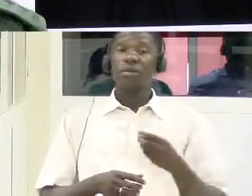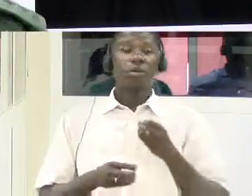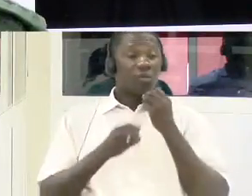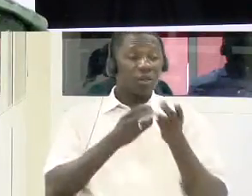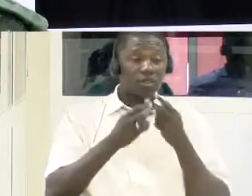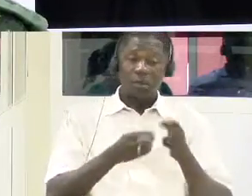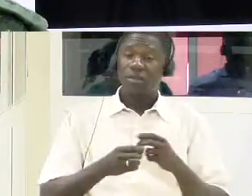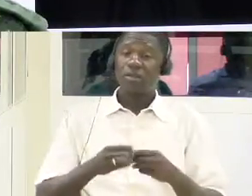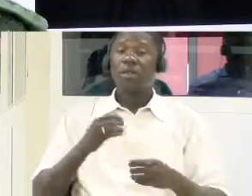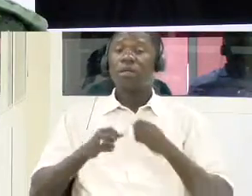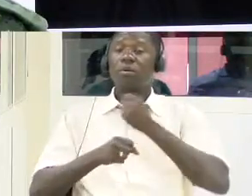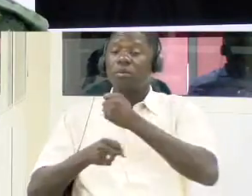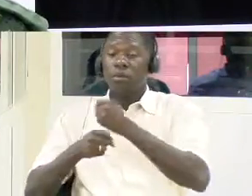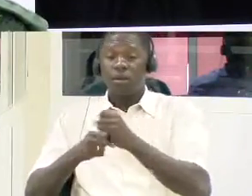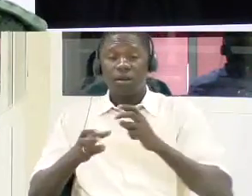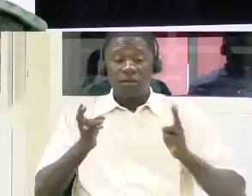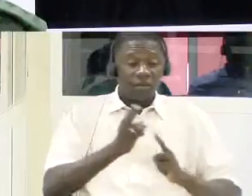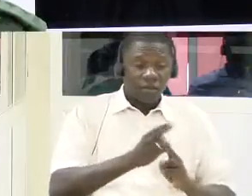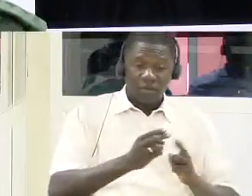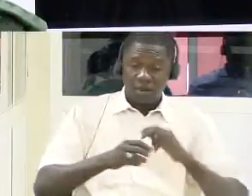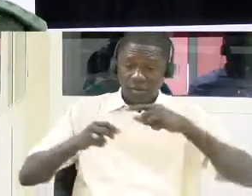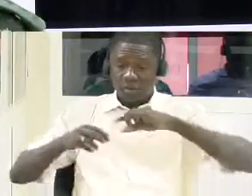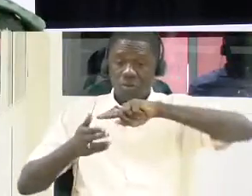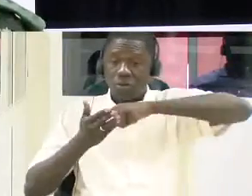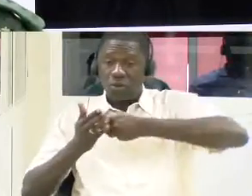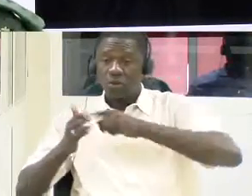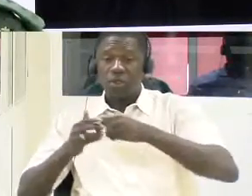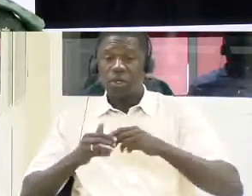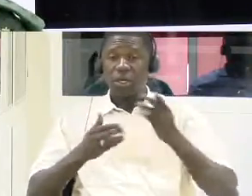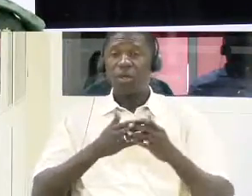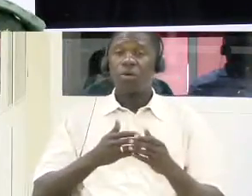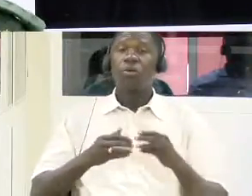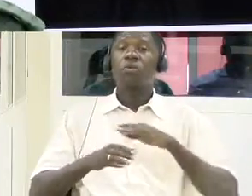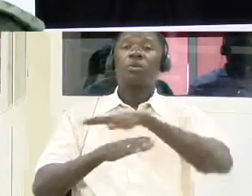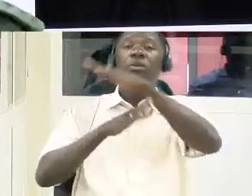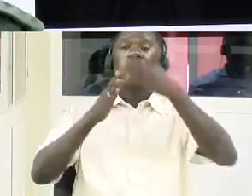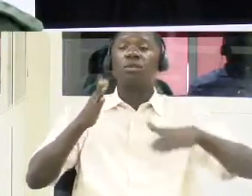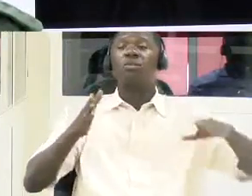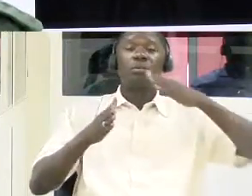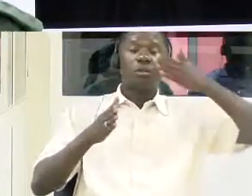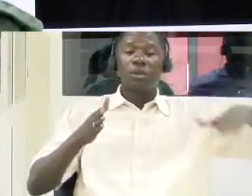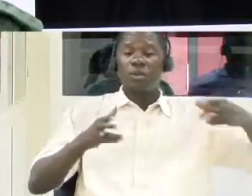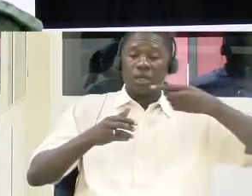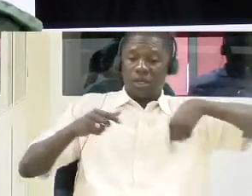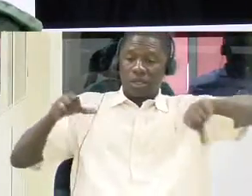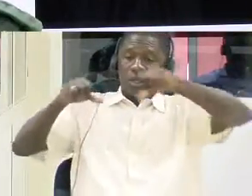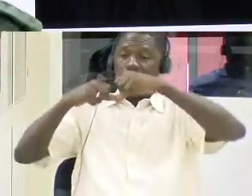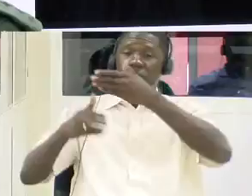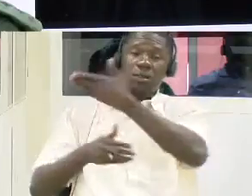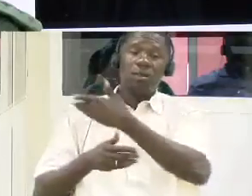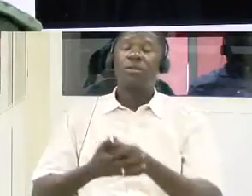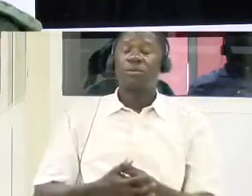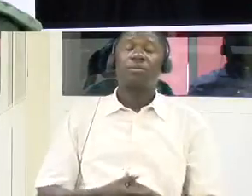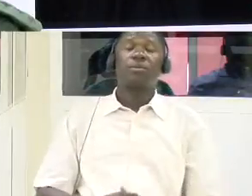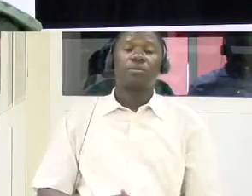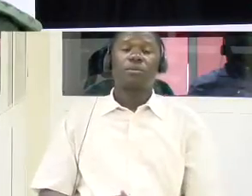fighting position around the Tipa Garage. You know, Tipa Garage is a crowded area. They had established a